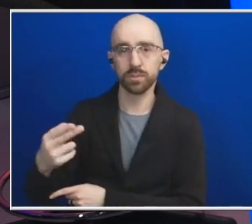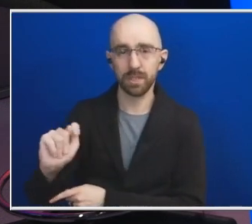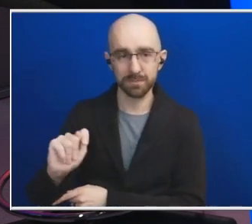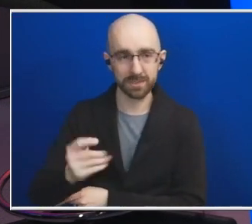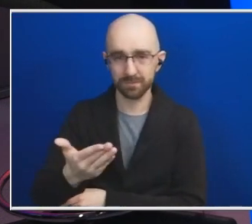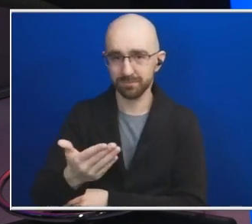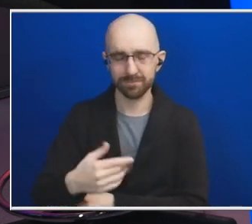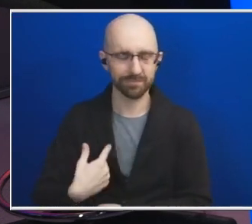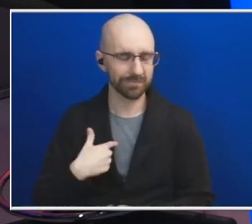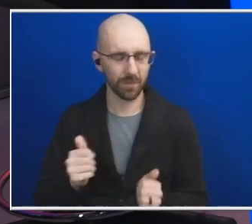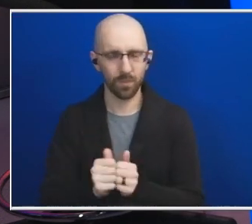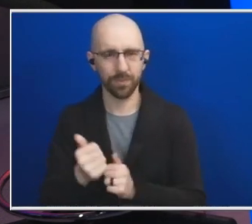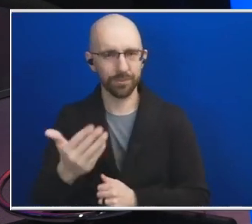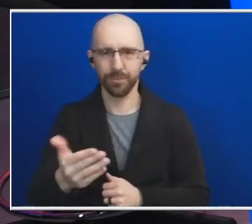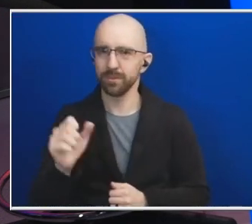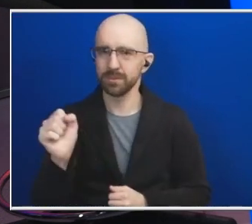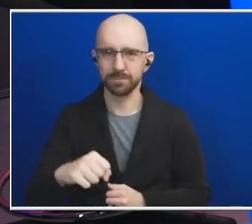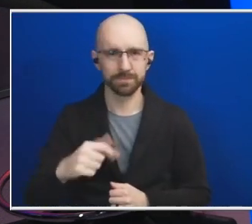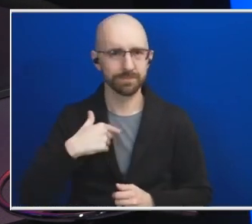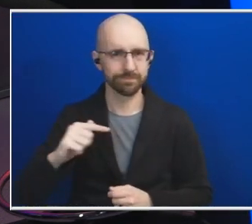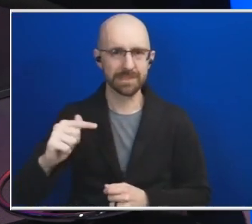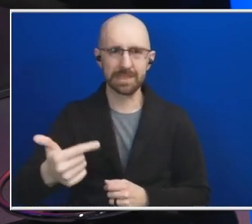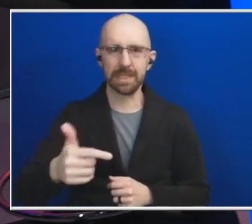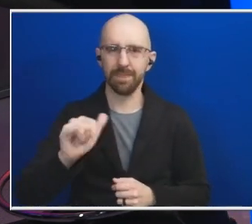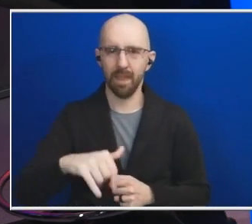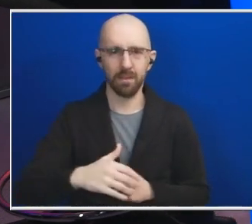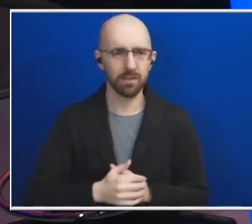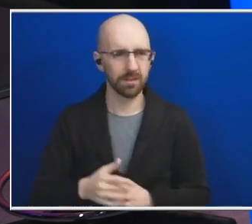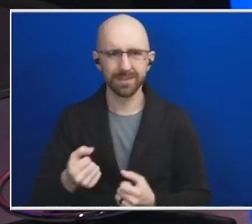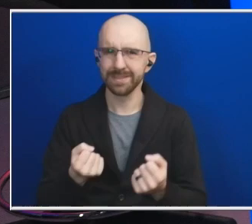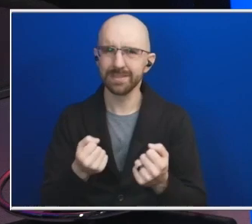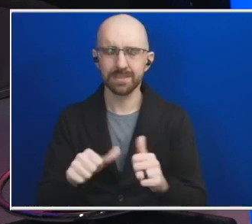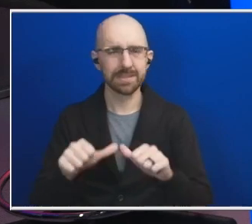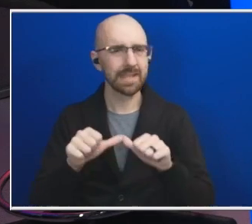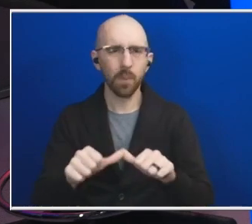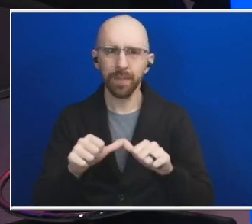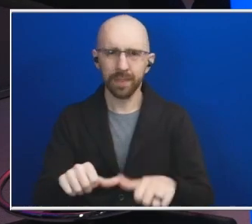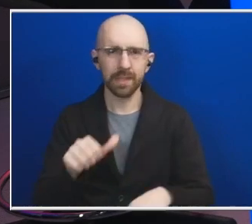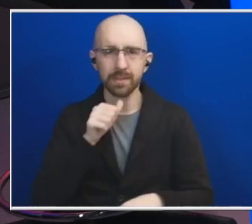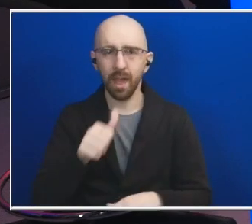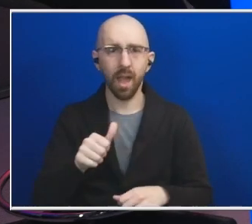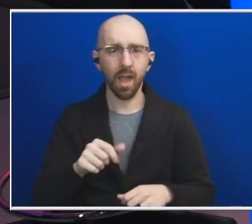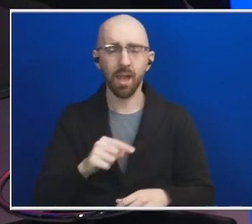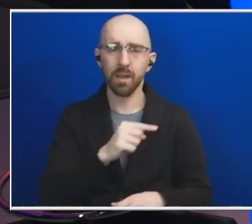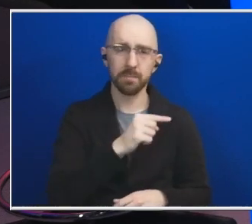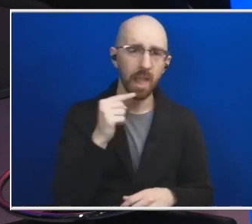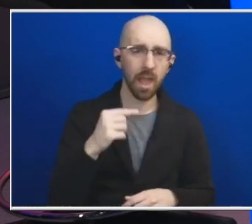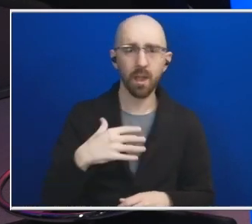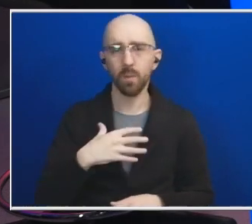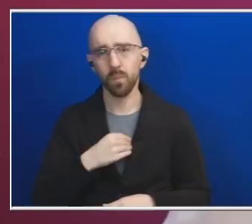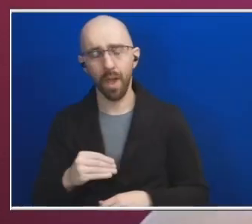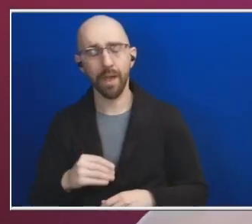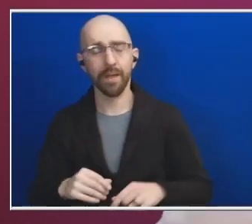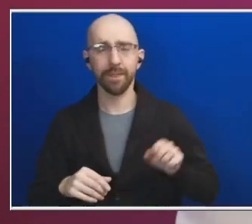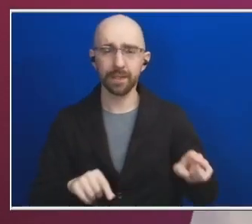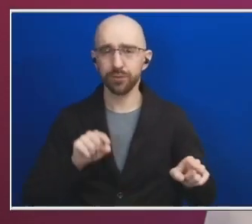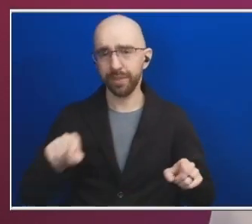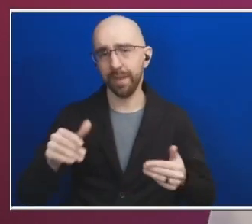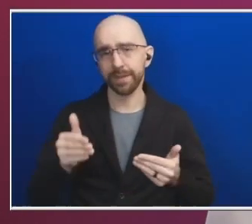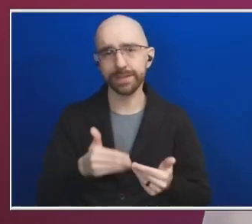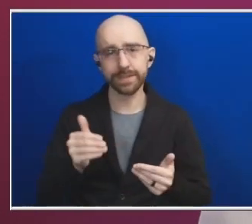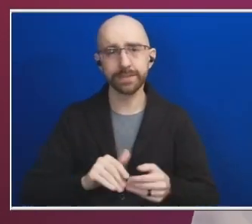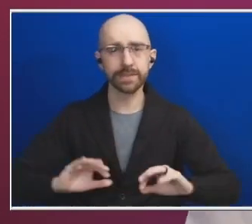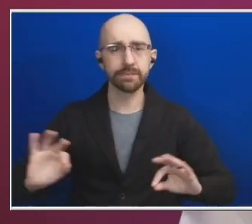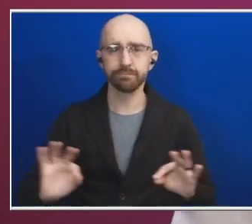So. Yeah, stay with it. It's not black and white. It's not easy. But again, it takes a